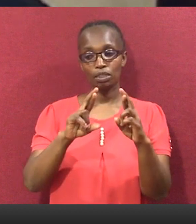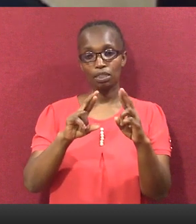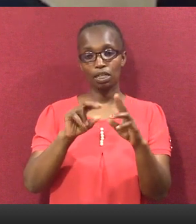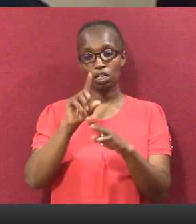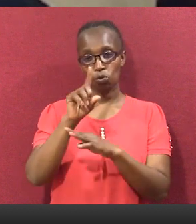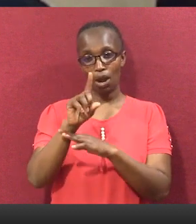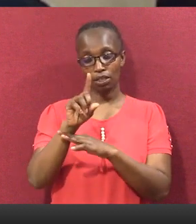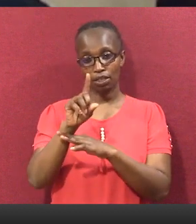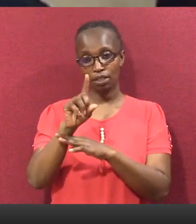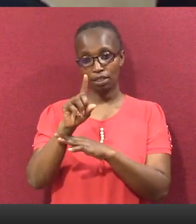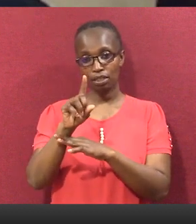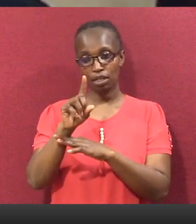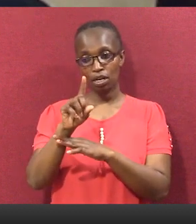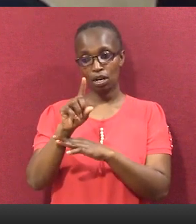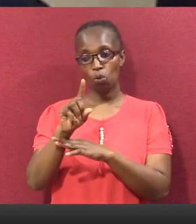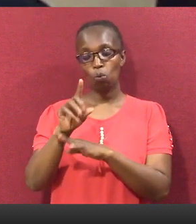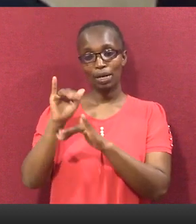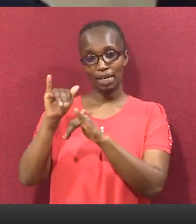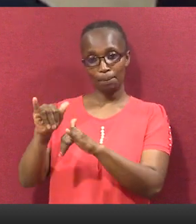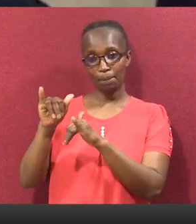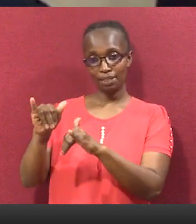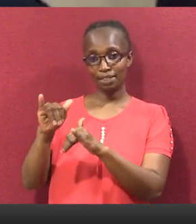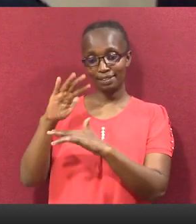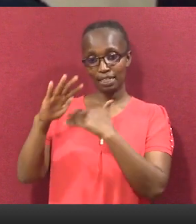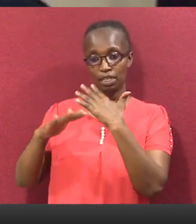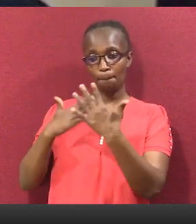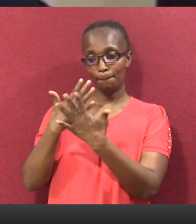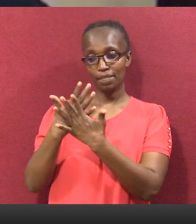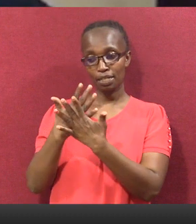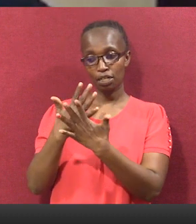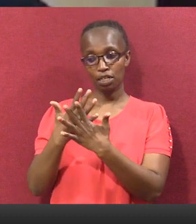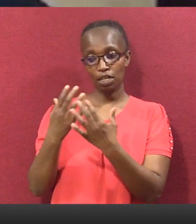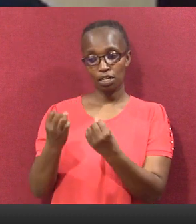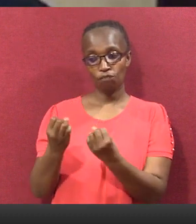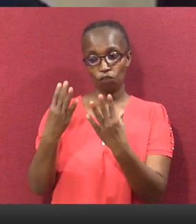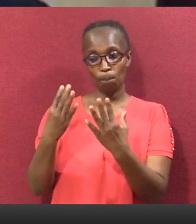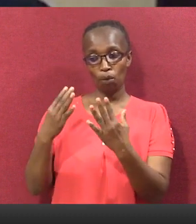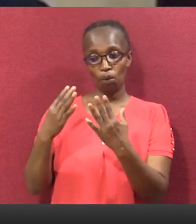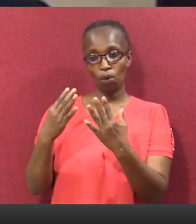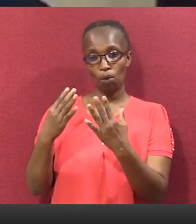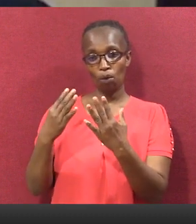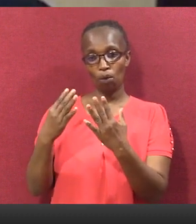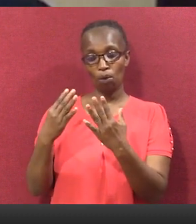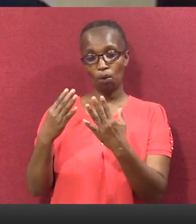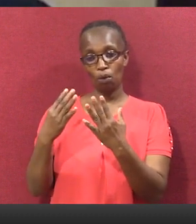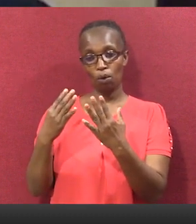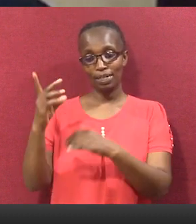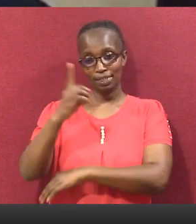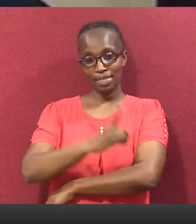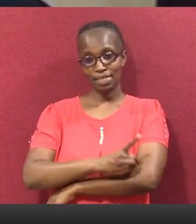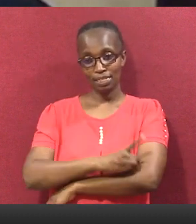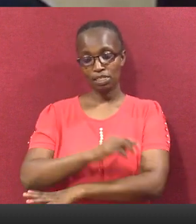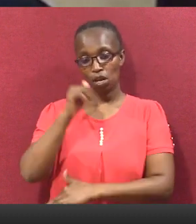disease and the respondent in one half of 263 shall be remanded in custody before